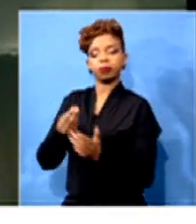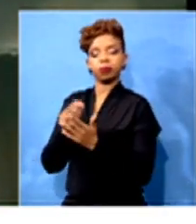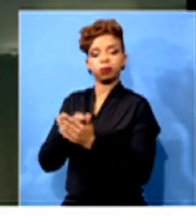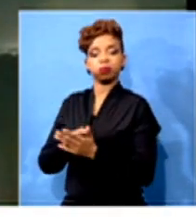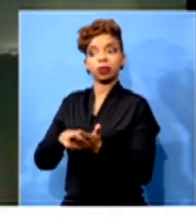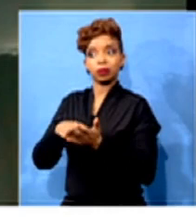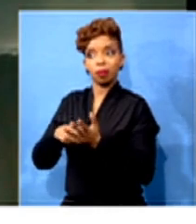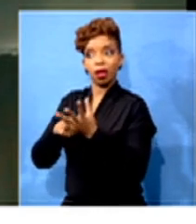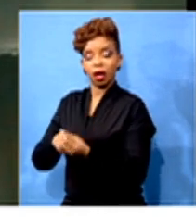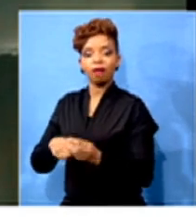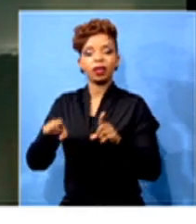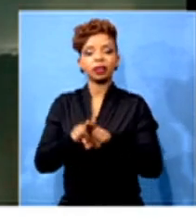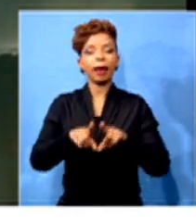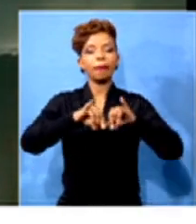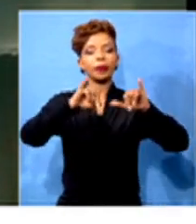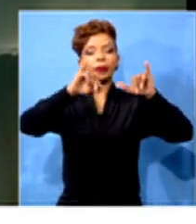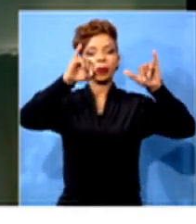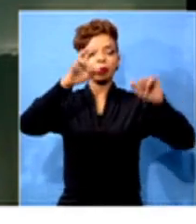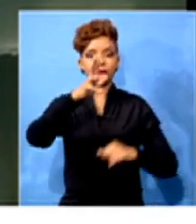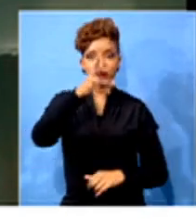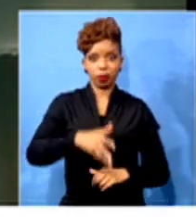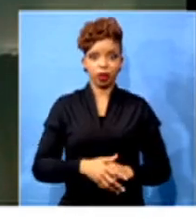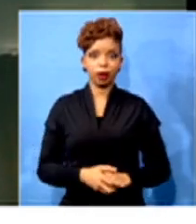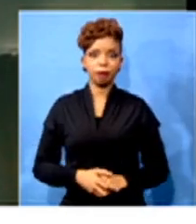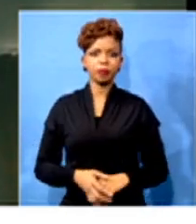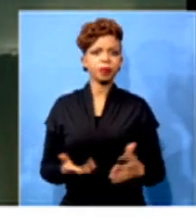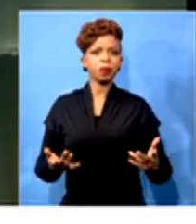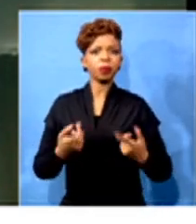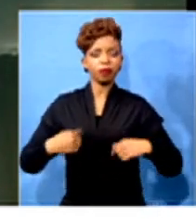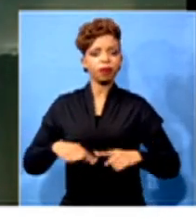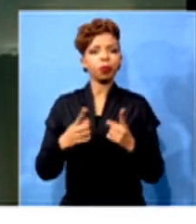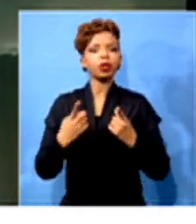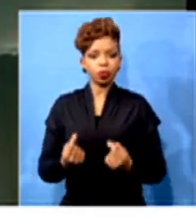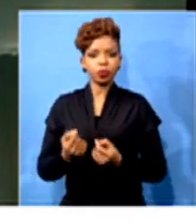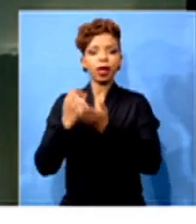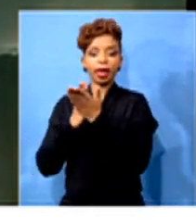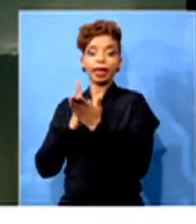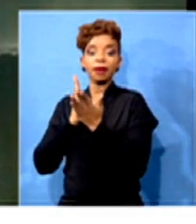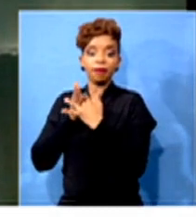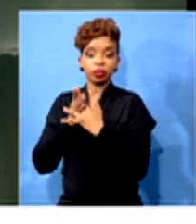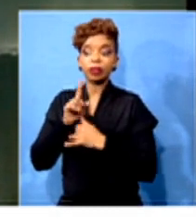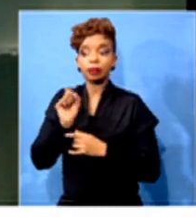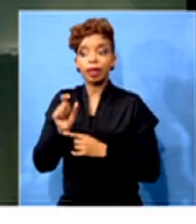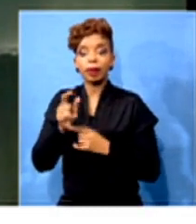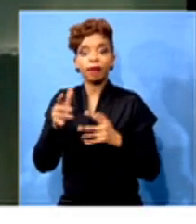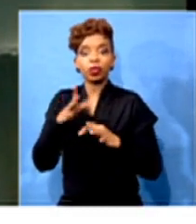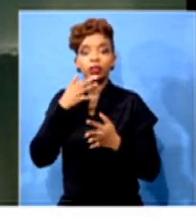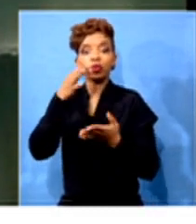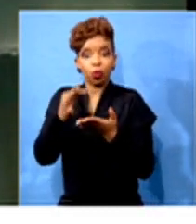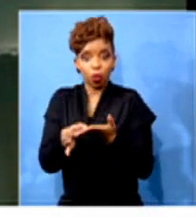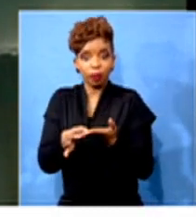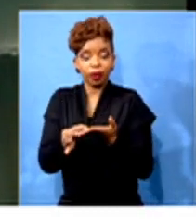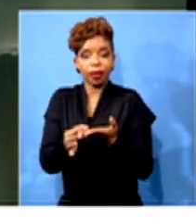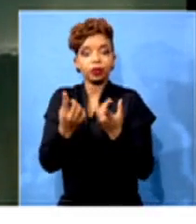and EAF declines. Now, obviously, if we do the interventions that we recommended, we actually re-simulated the power system